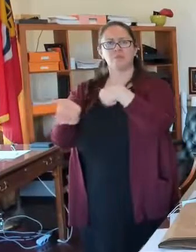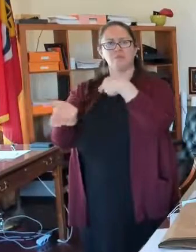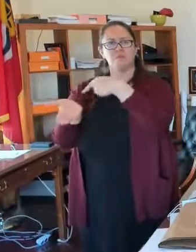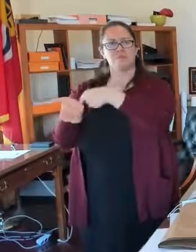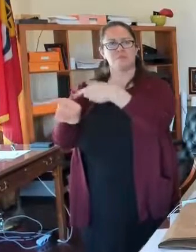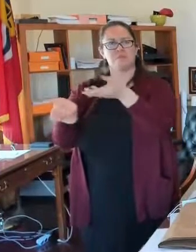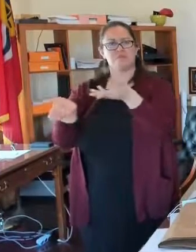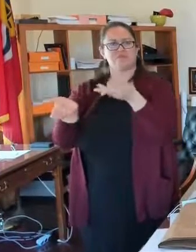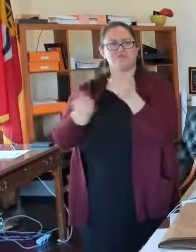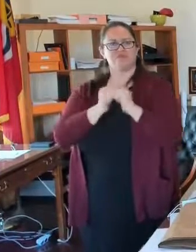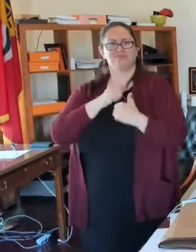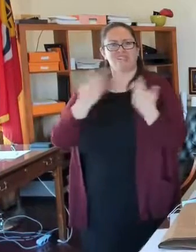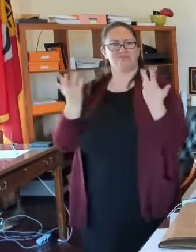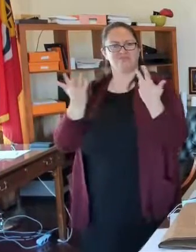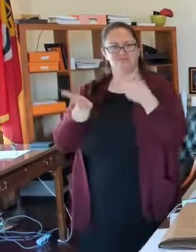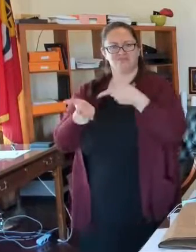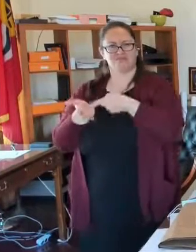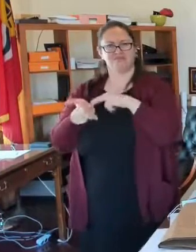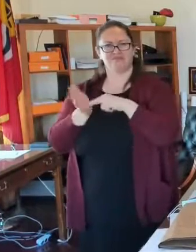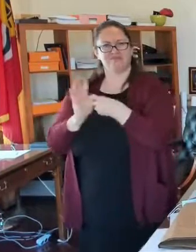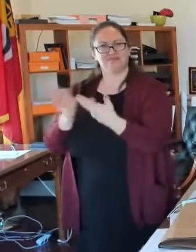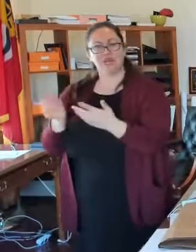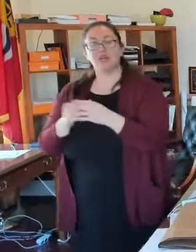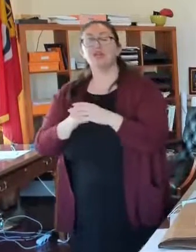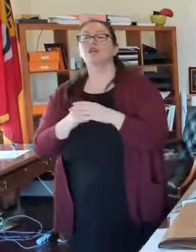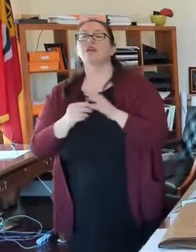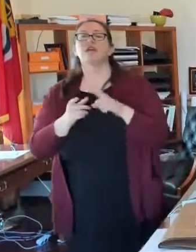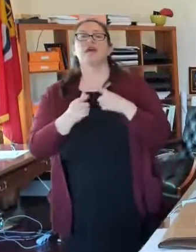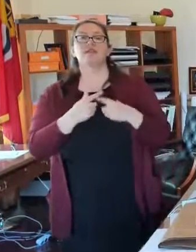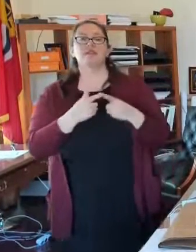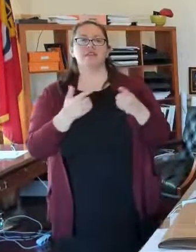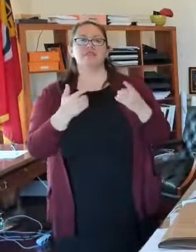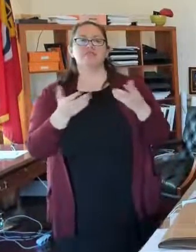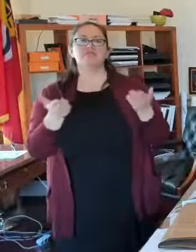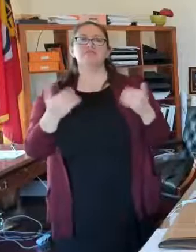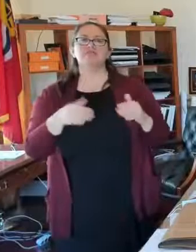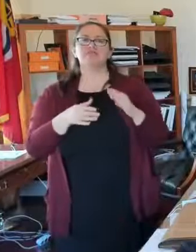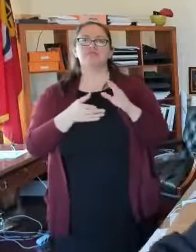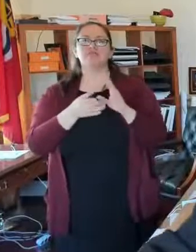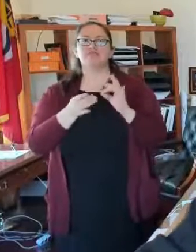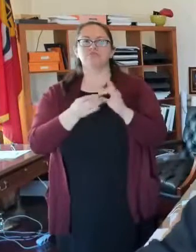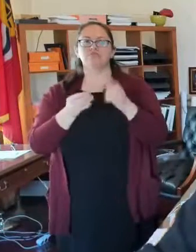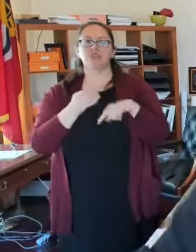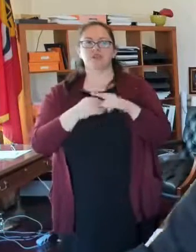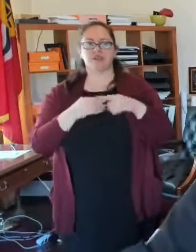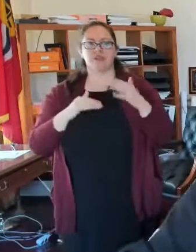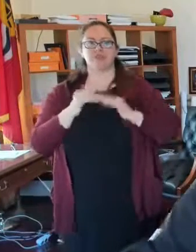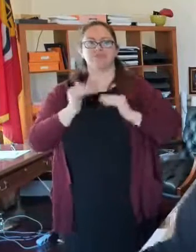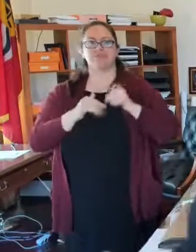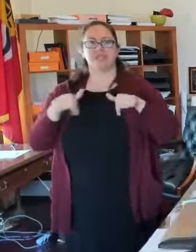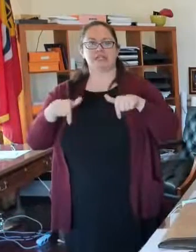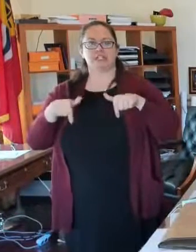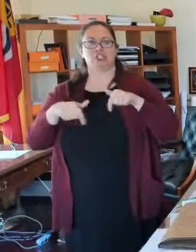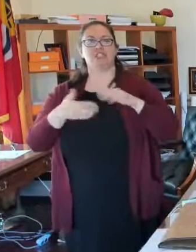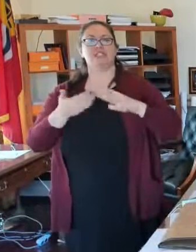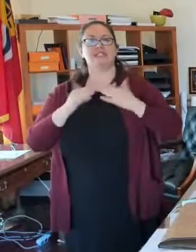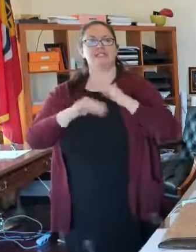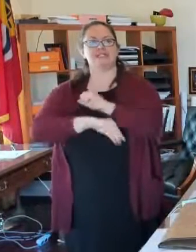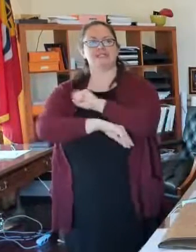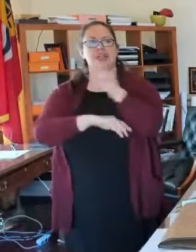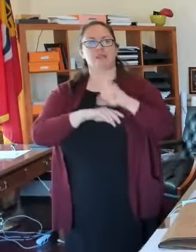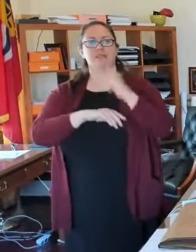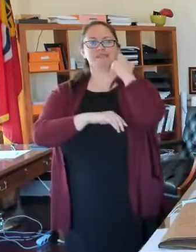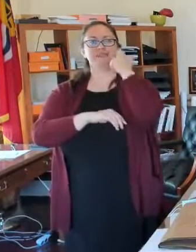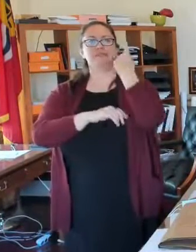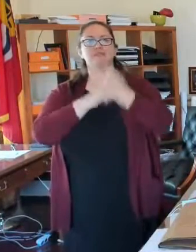we'll talk just for a minute about construction in the city of St. Louis over this last year. And then, of course,